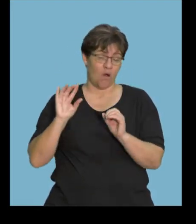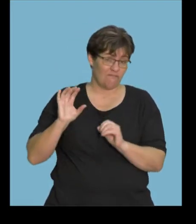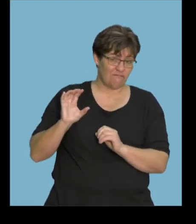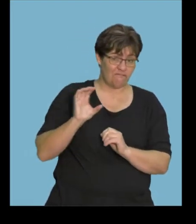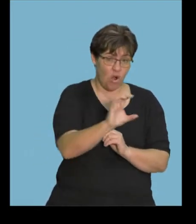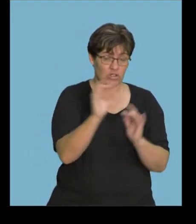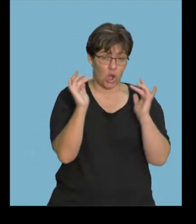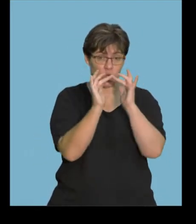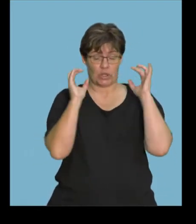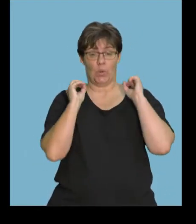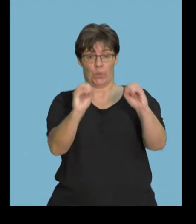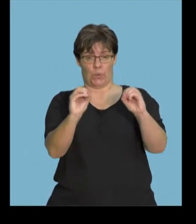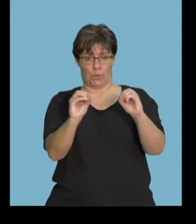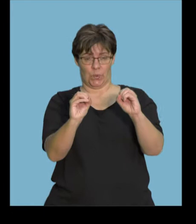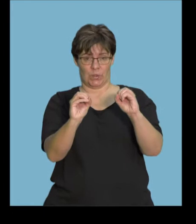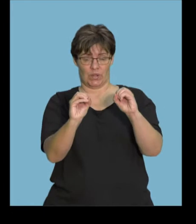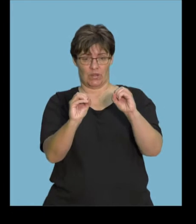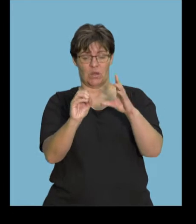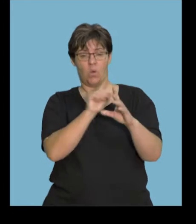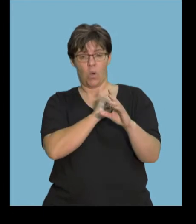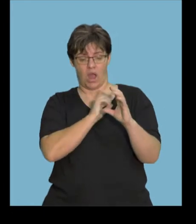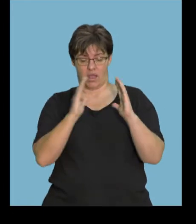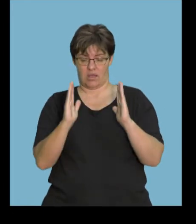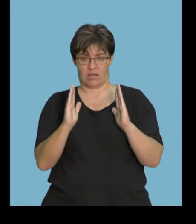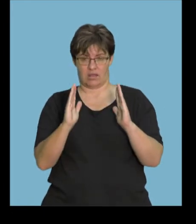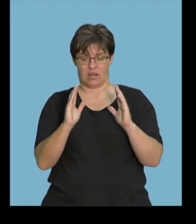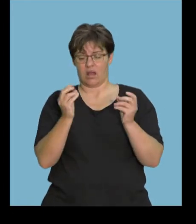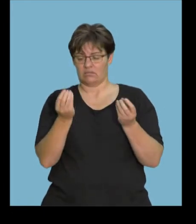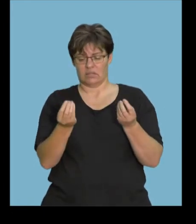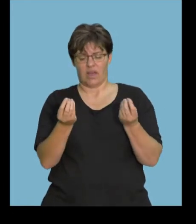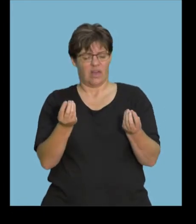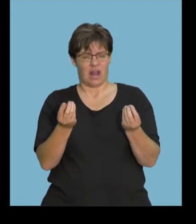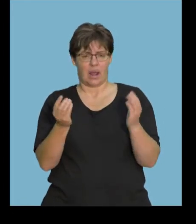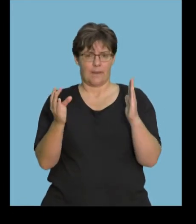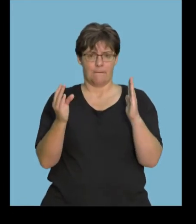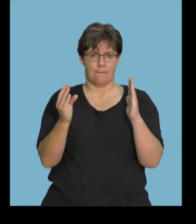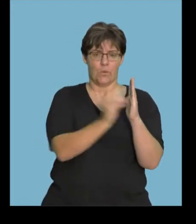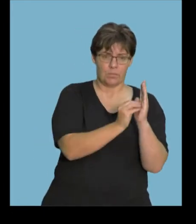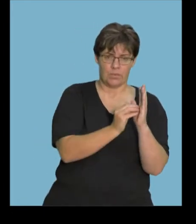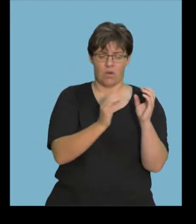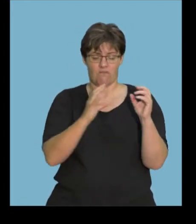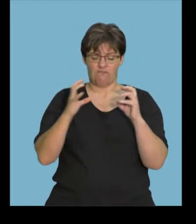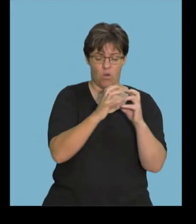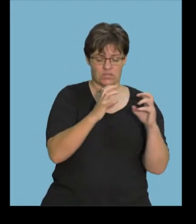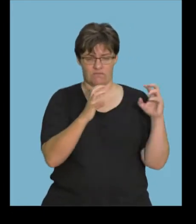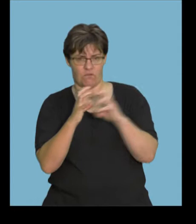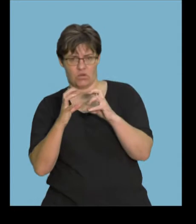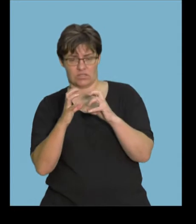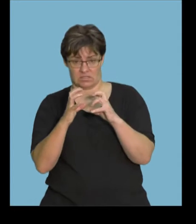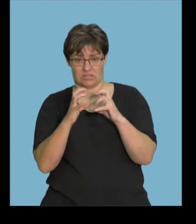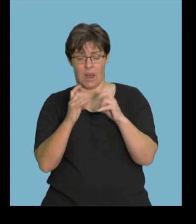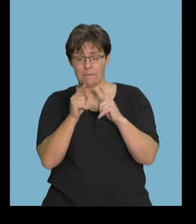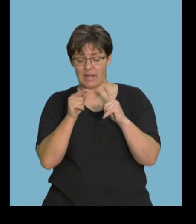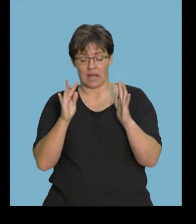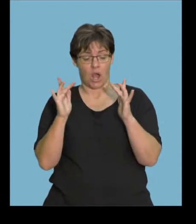This is because we are exploring forces of magnetic materials and magnets. So it has to do with